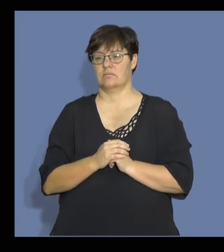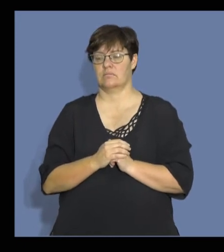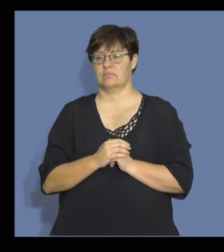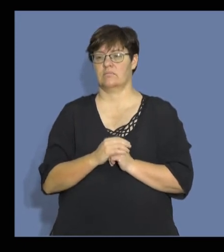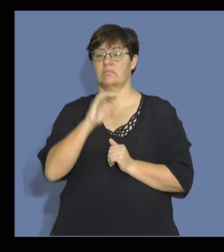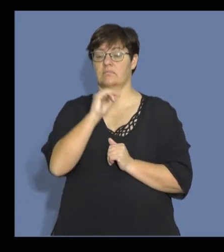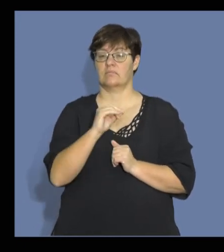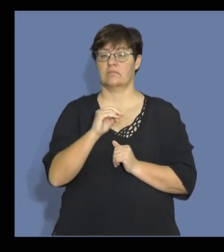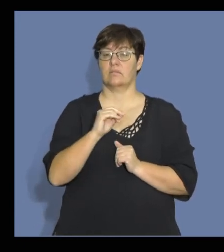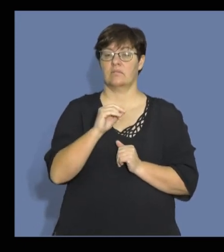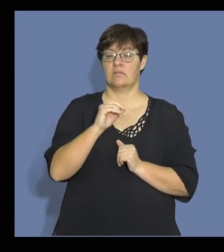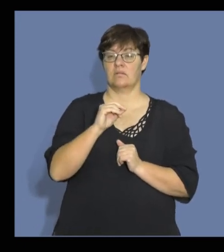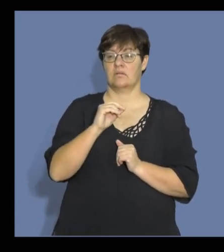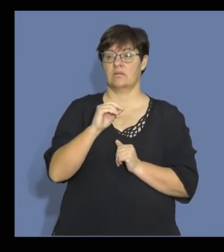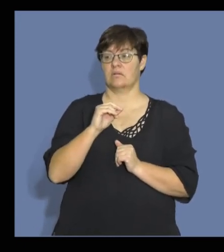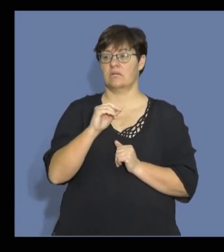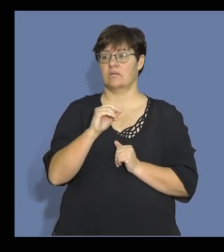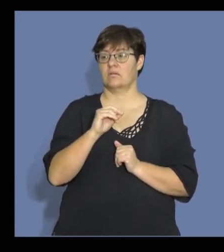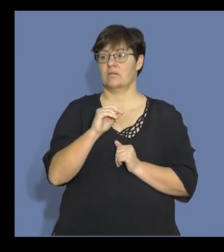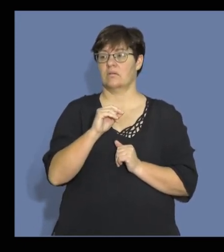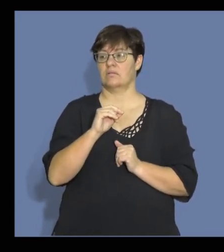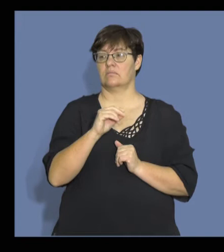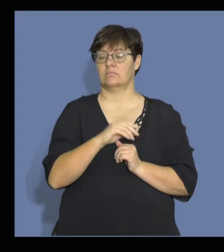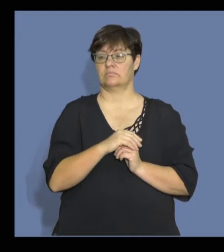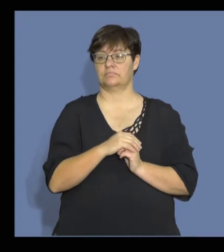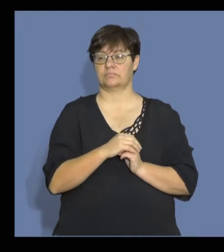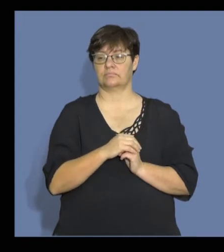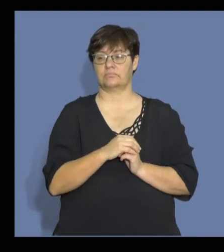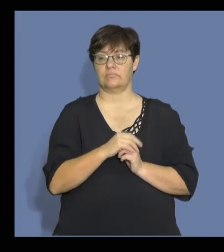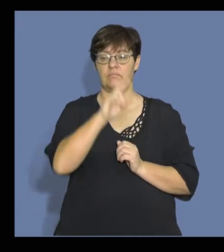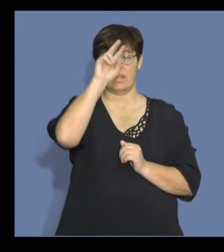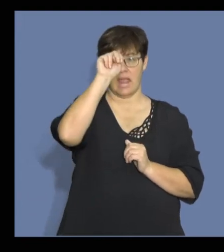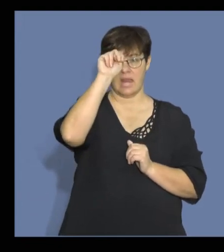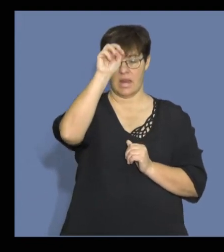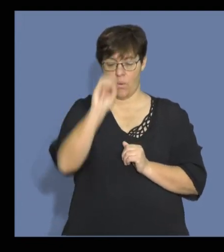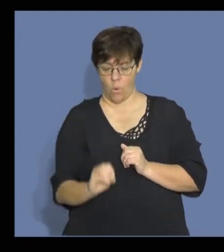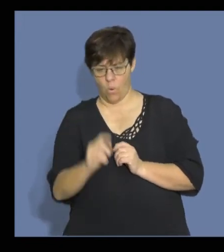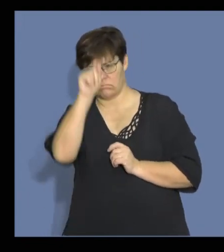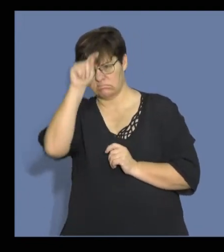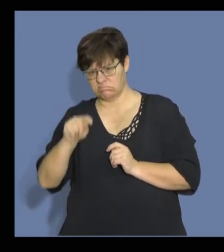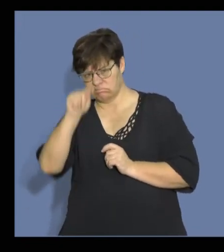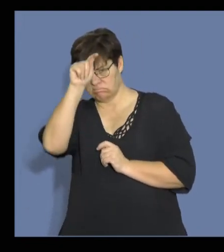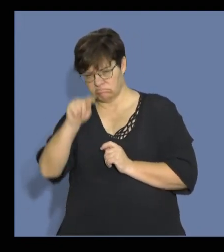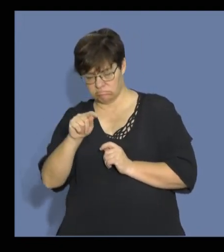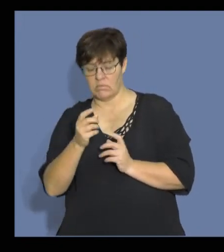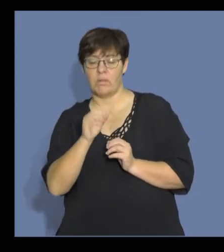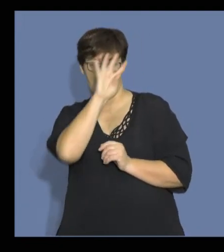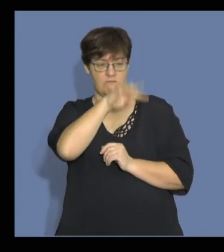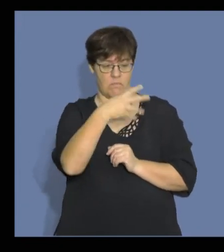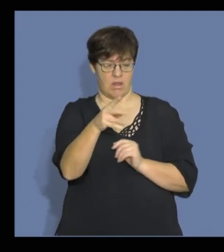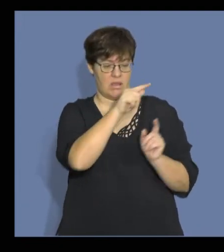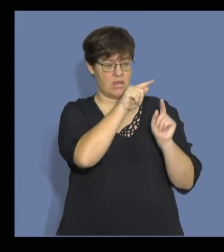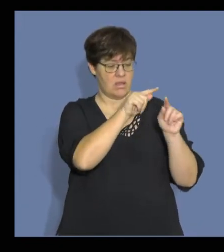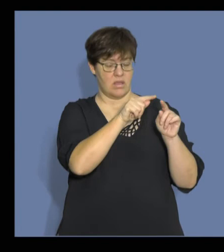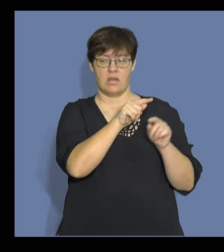there, is I'm going to calculate the distance between N and O. So again, I'm going to use the formula. I'm going to do